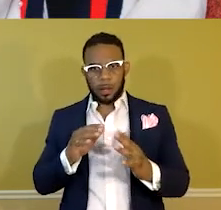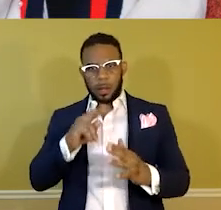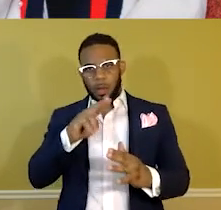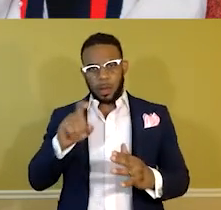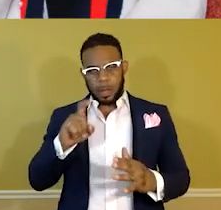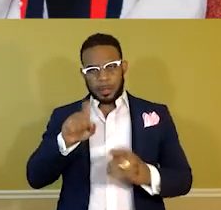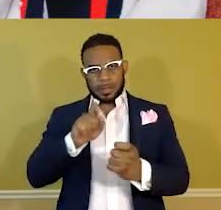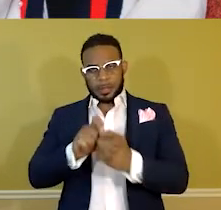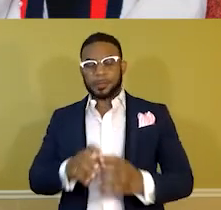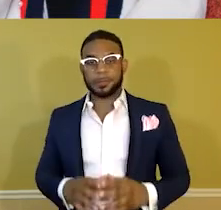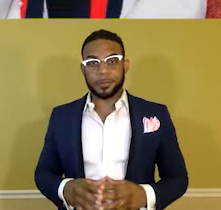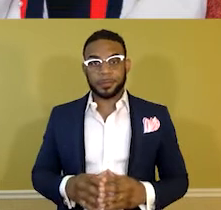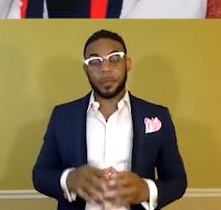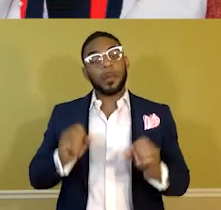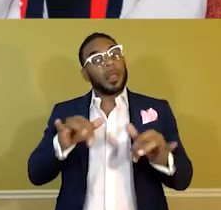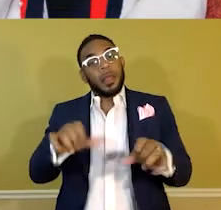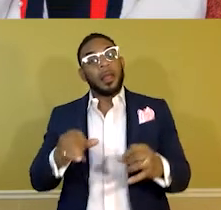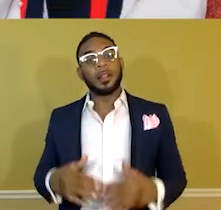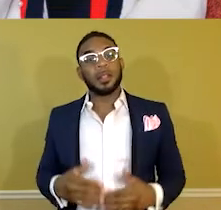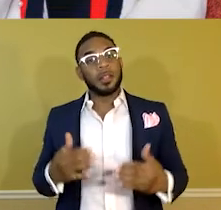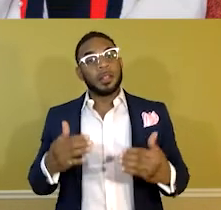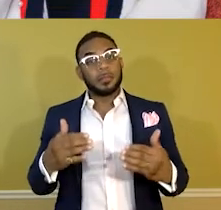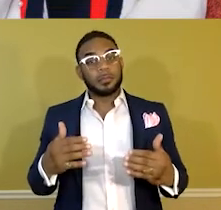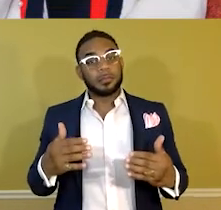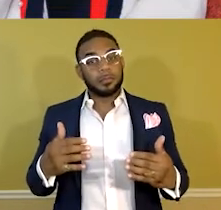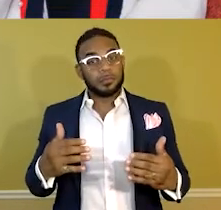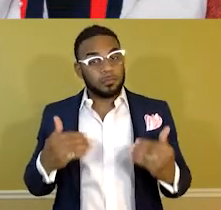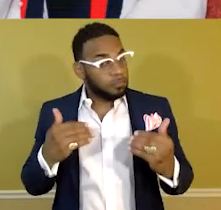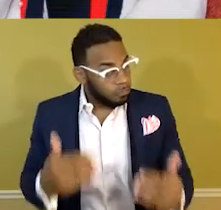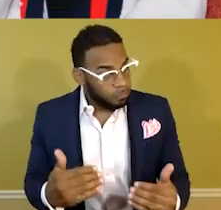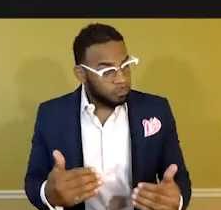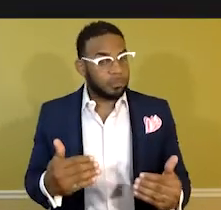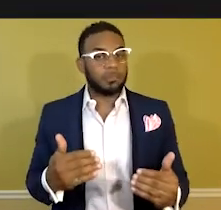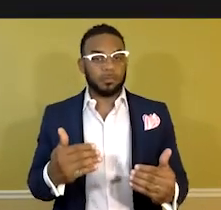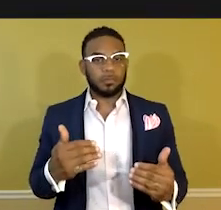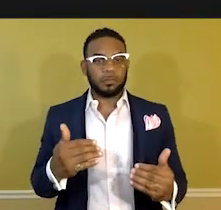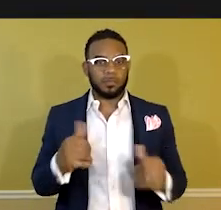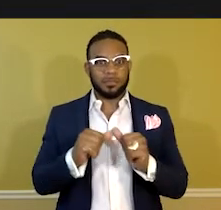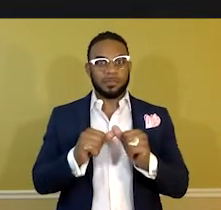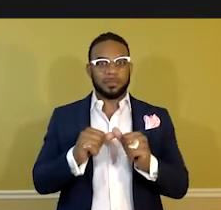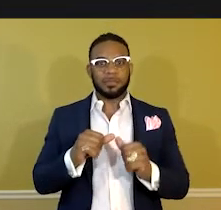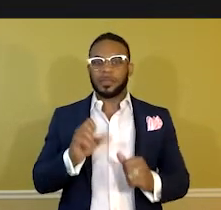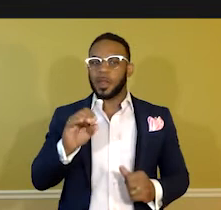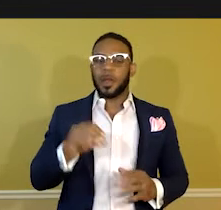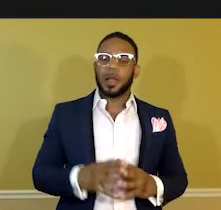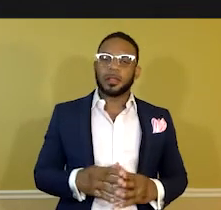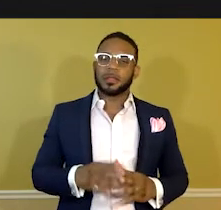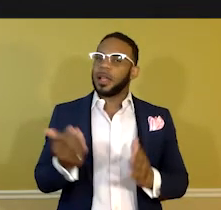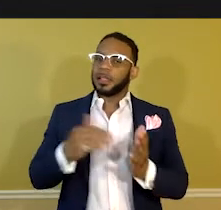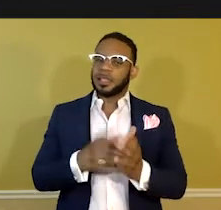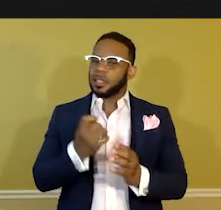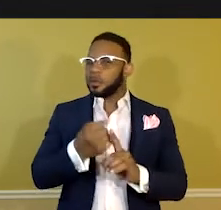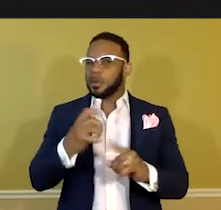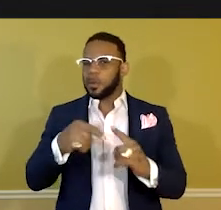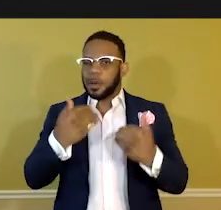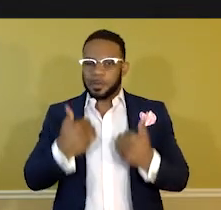UX specific. So yeah, so let's go ahead and keep going. So again, a little